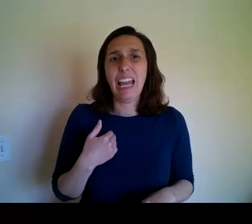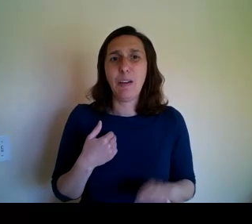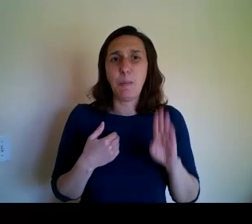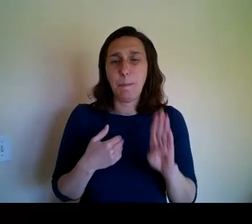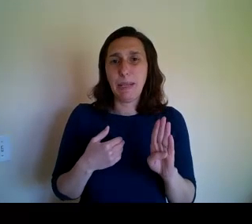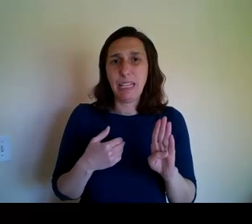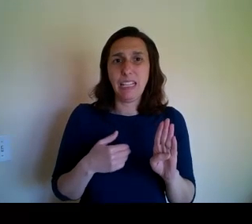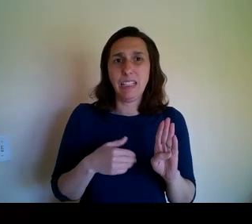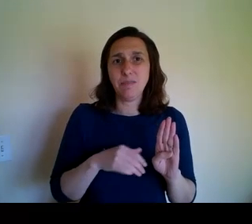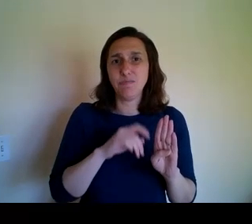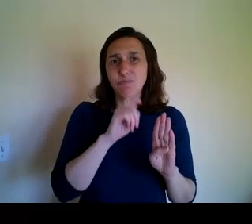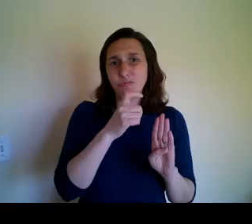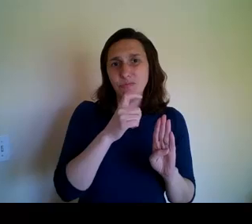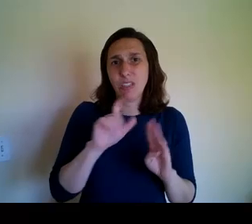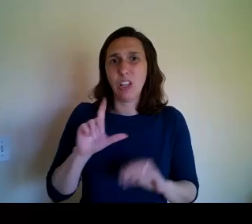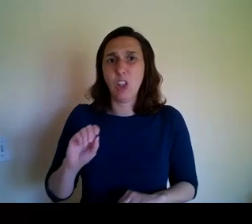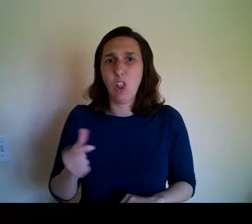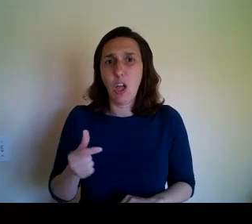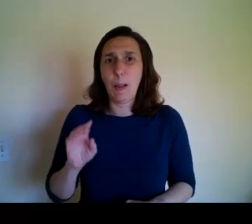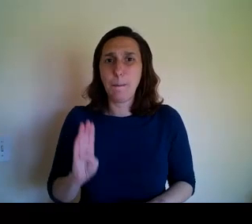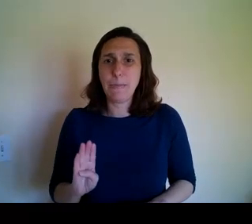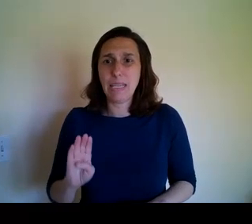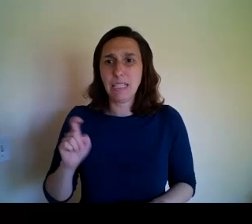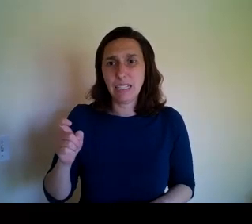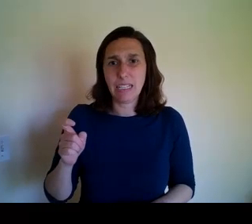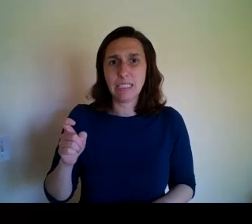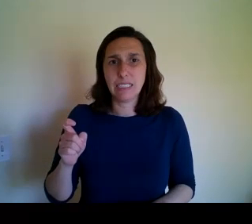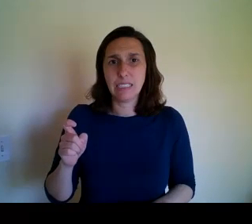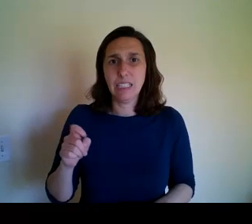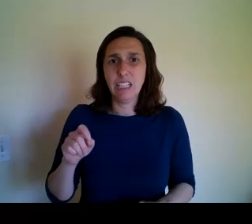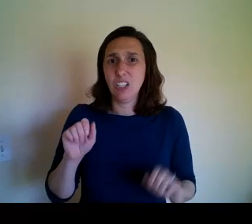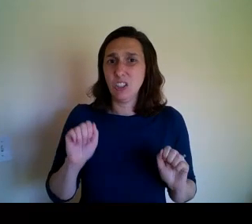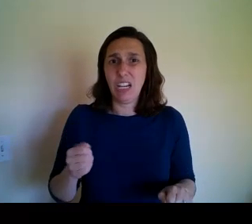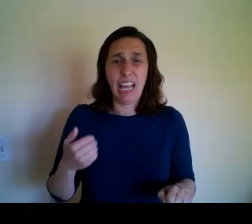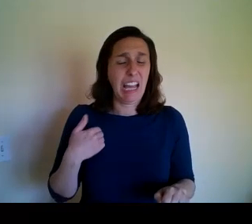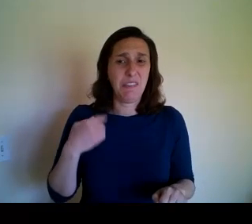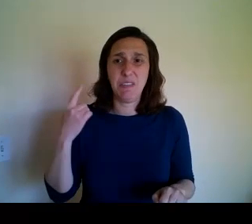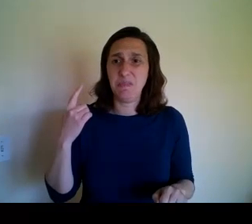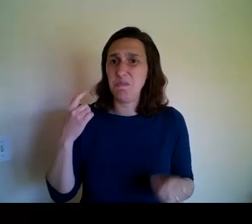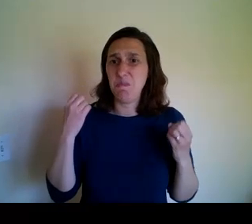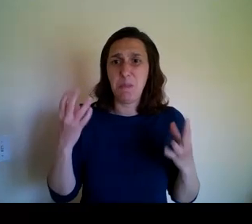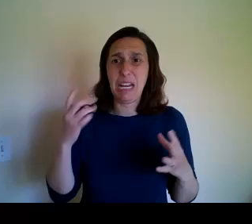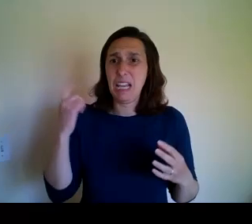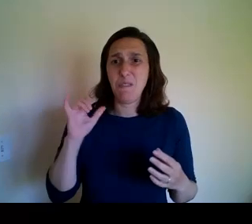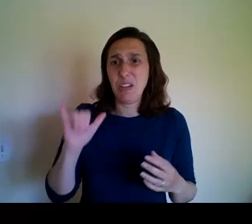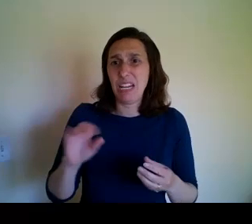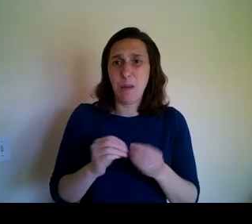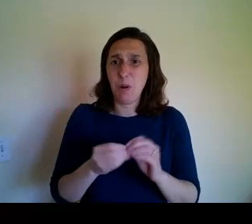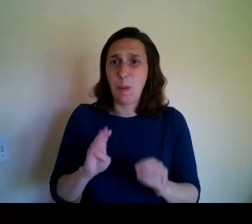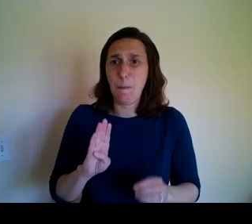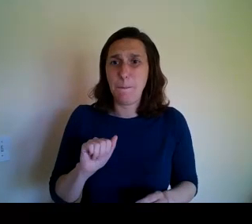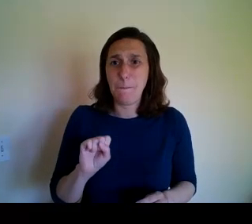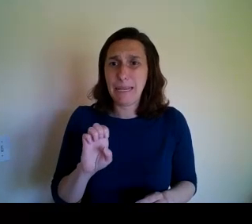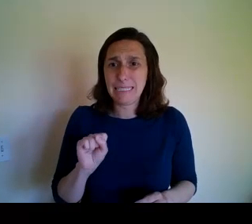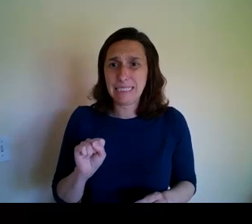log b, the base. I can have an infinite number of bases. And before